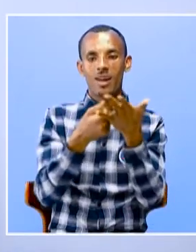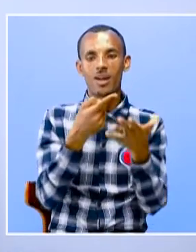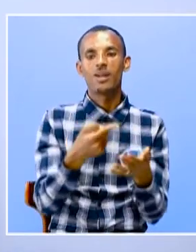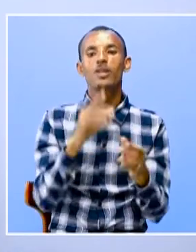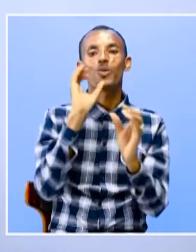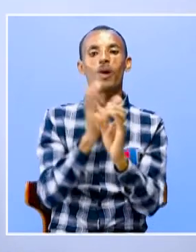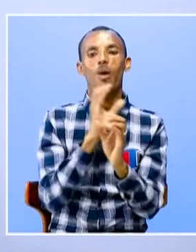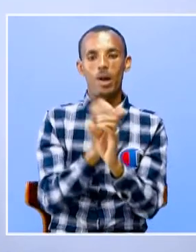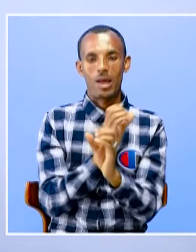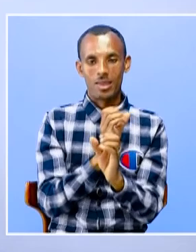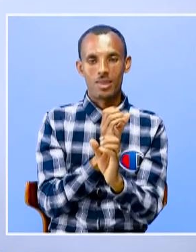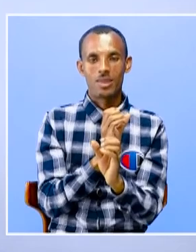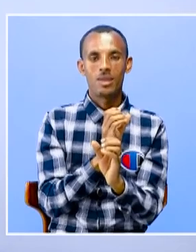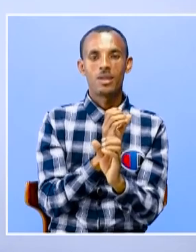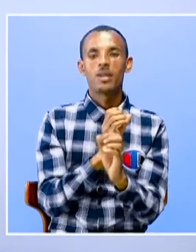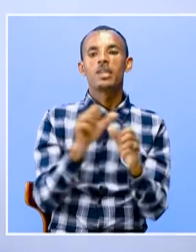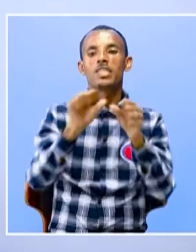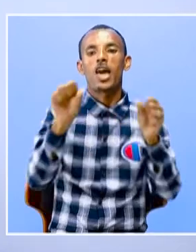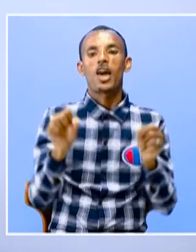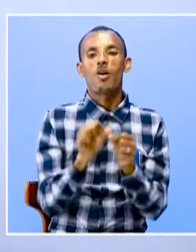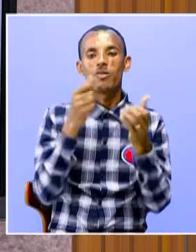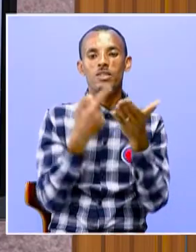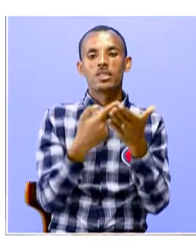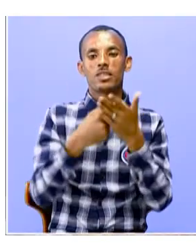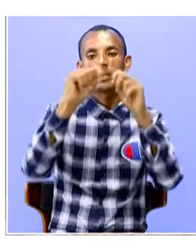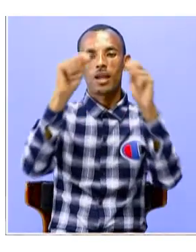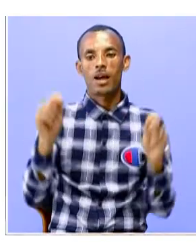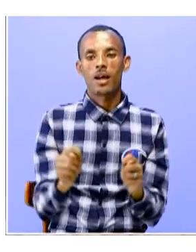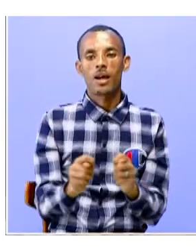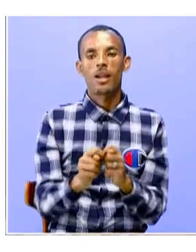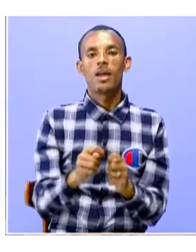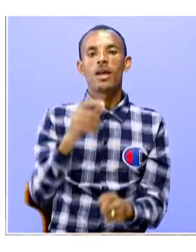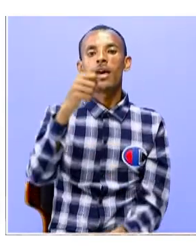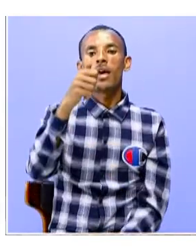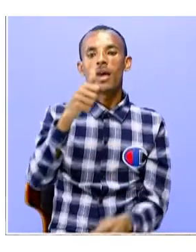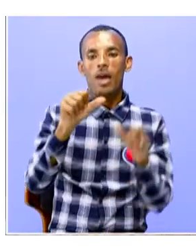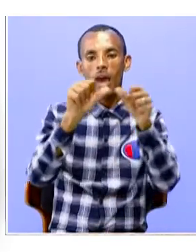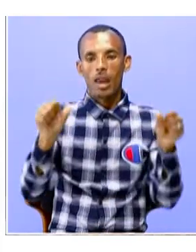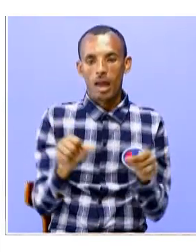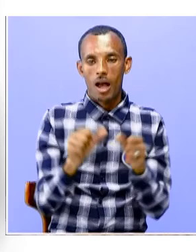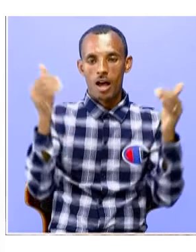to calculate the area of this triangle, area is equal to